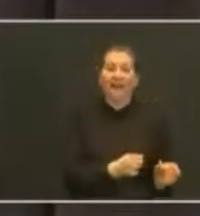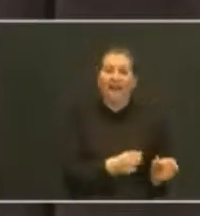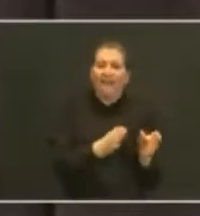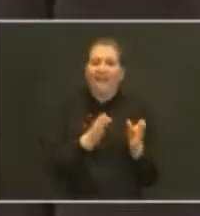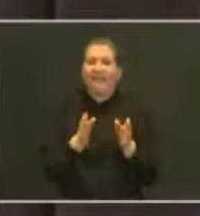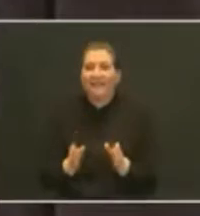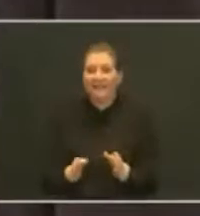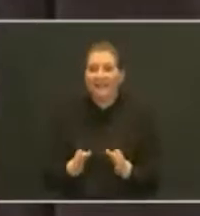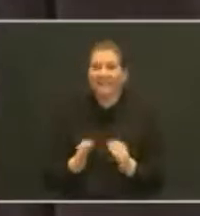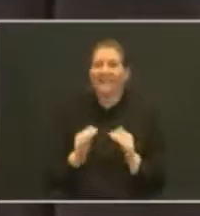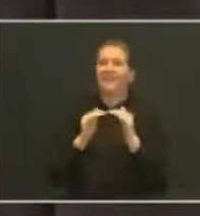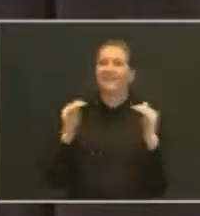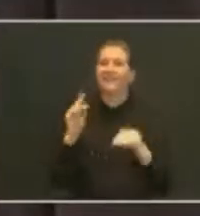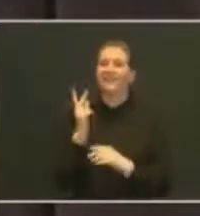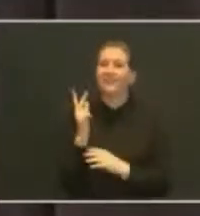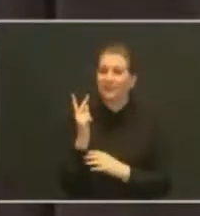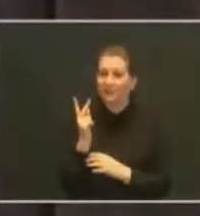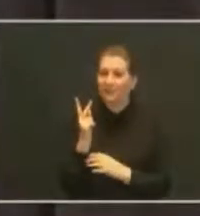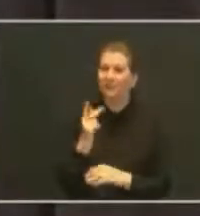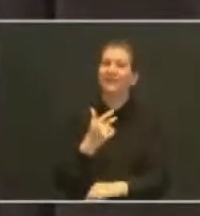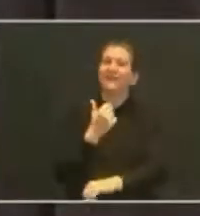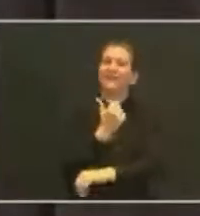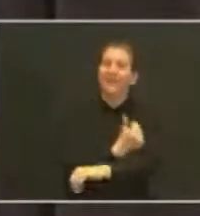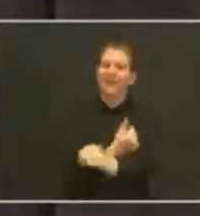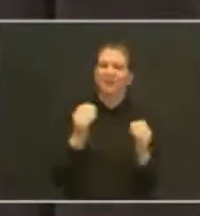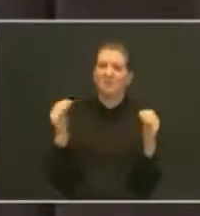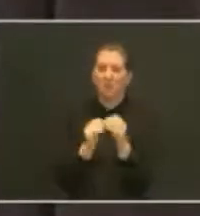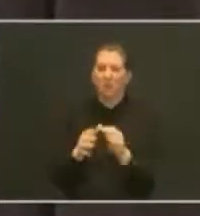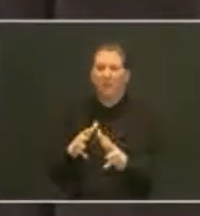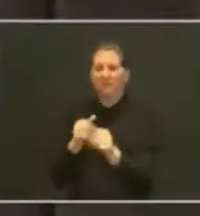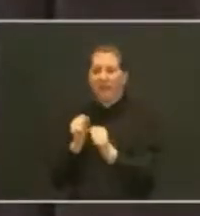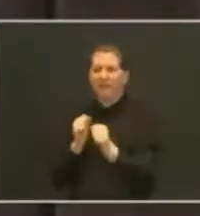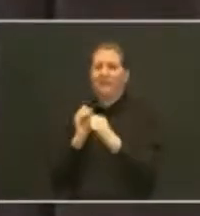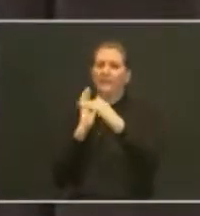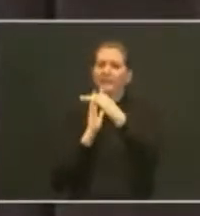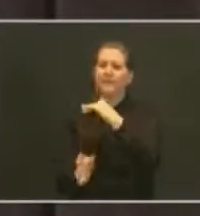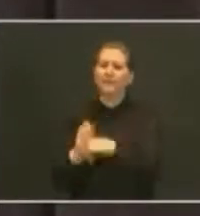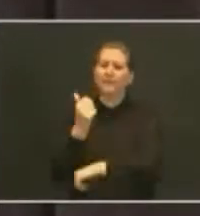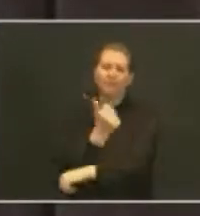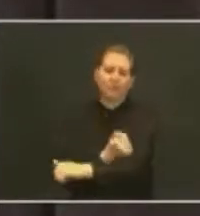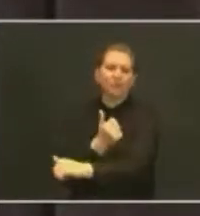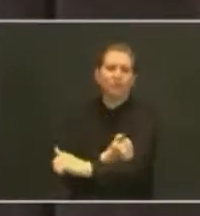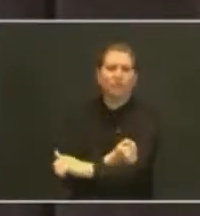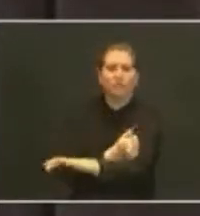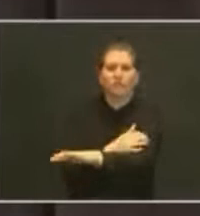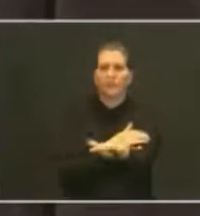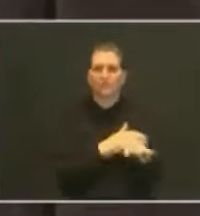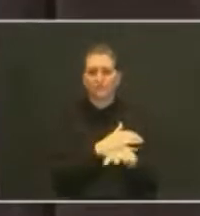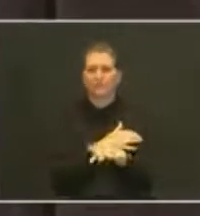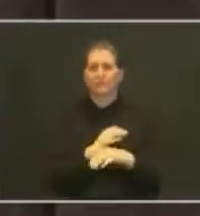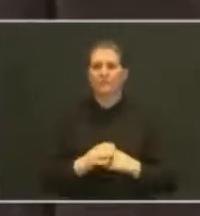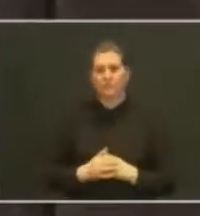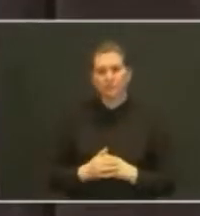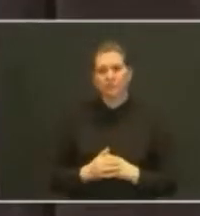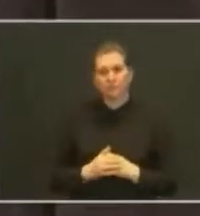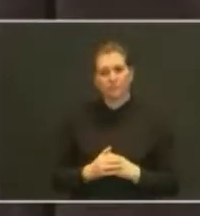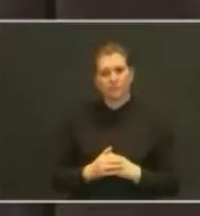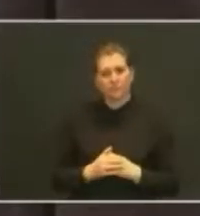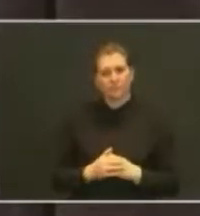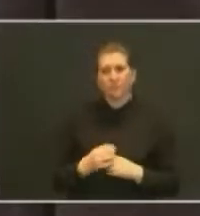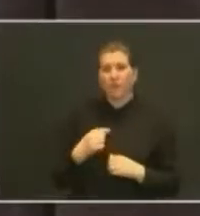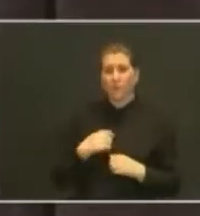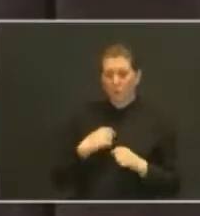our vaccination shots administered more quickly. We can be confident in the fact that the most vulnerable, those